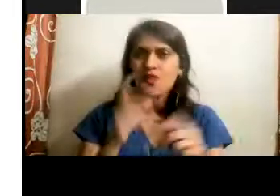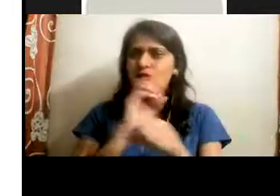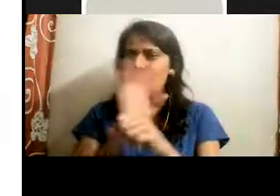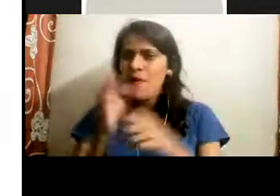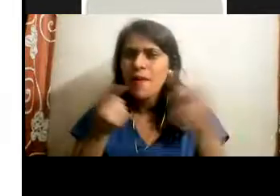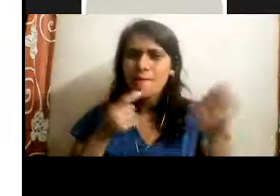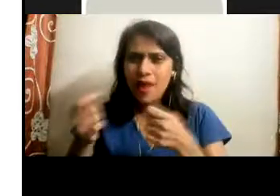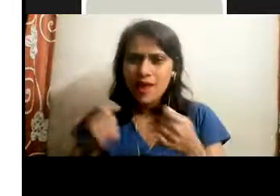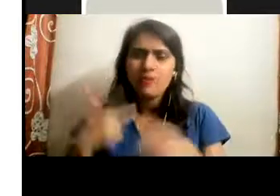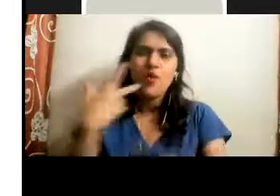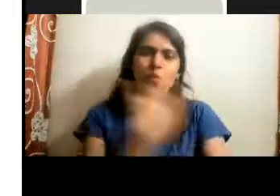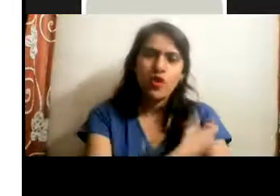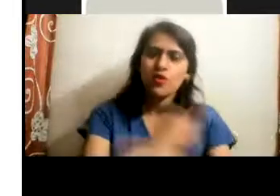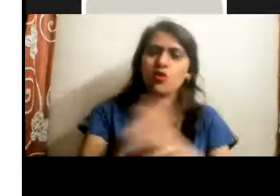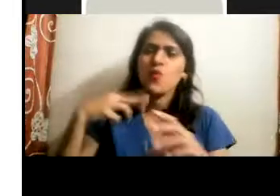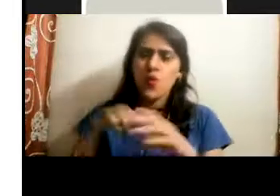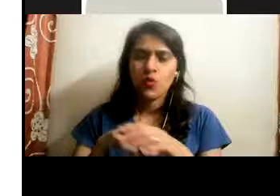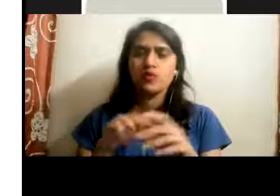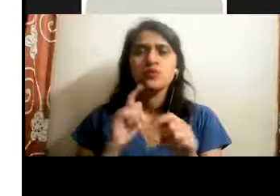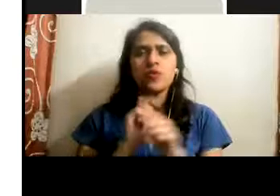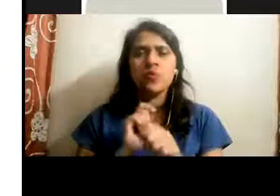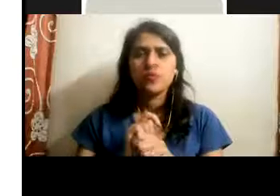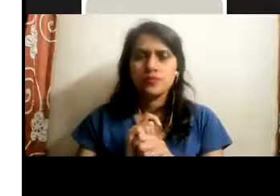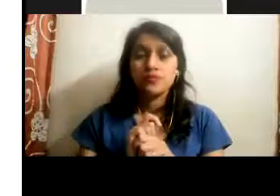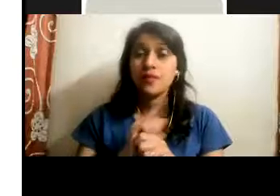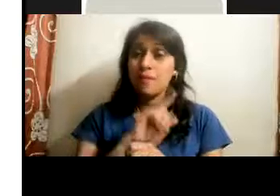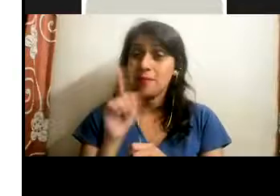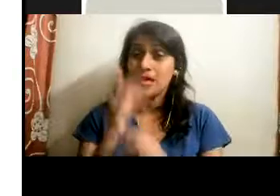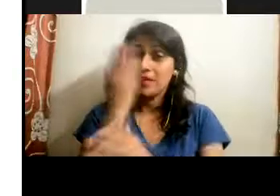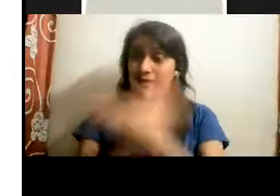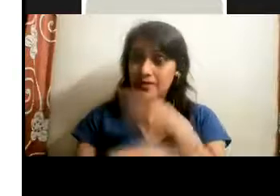and vaccination. And with regard to disability also,